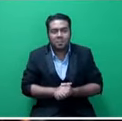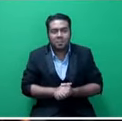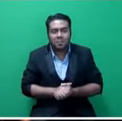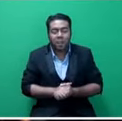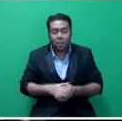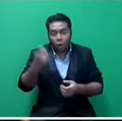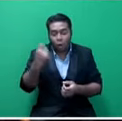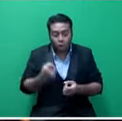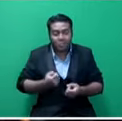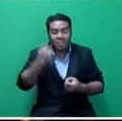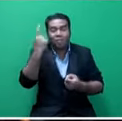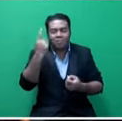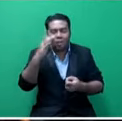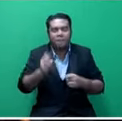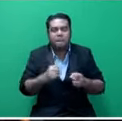Consideration of bills.